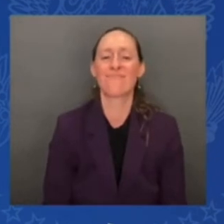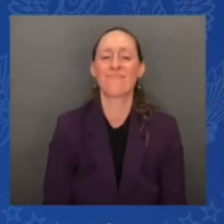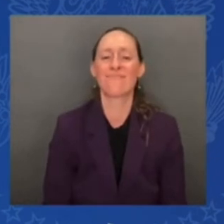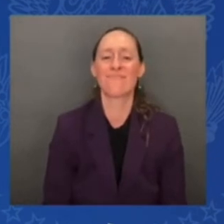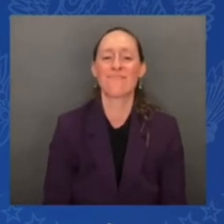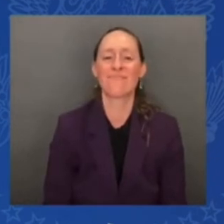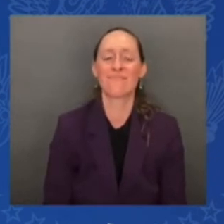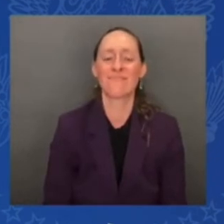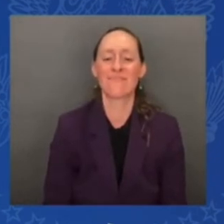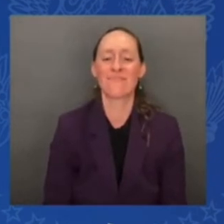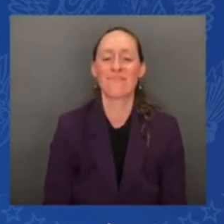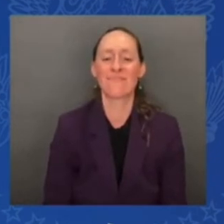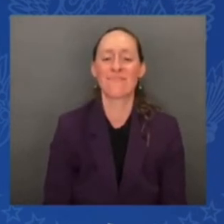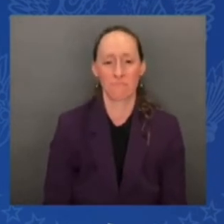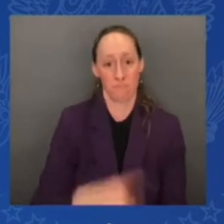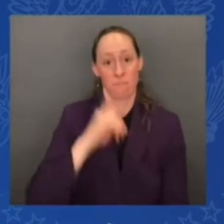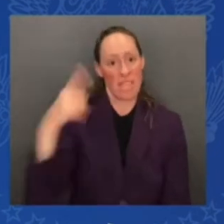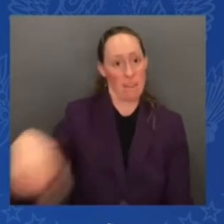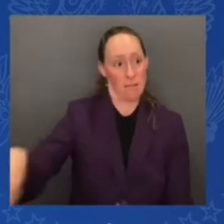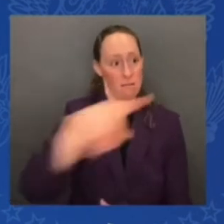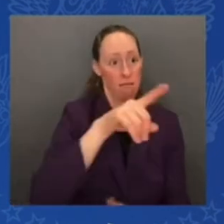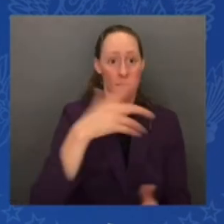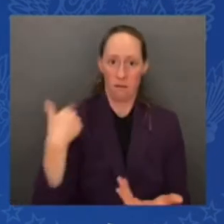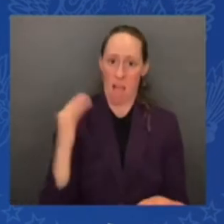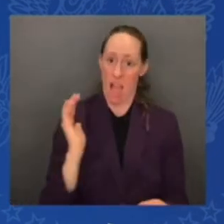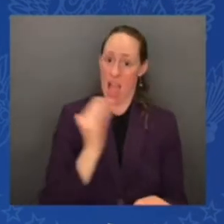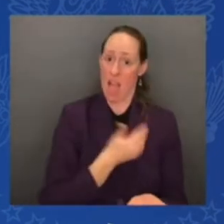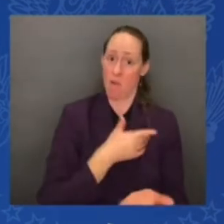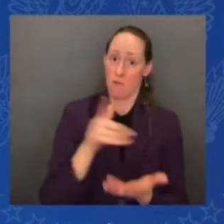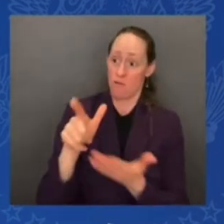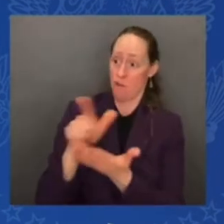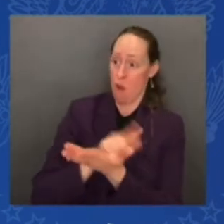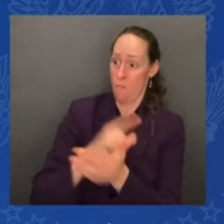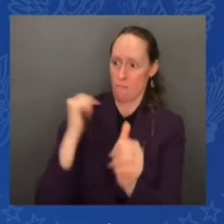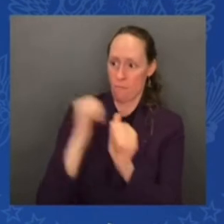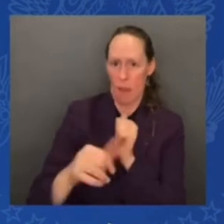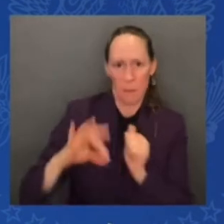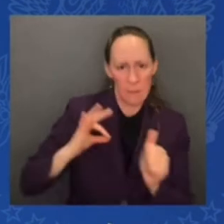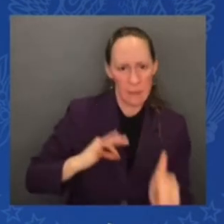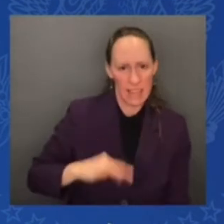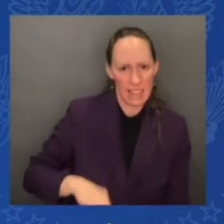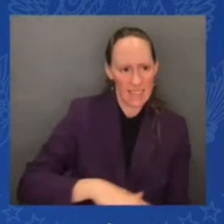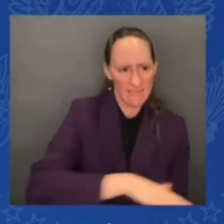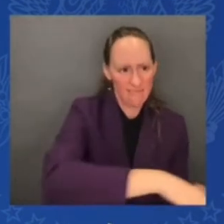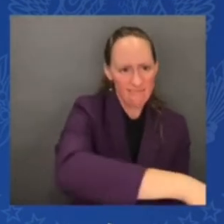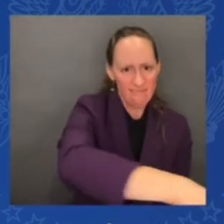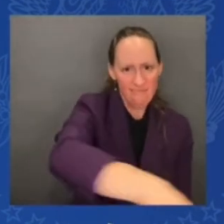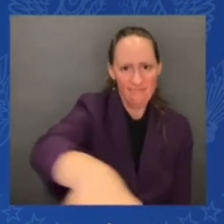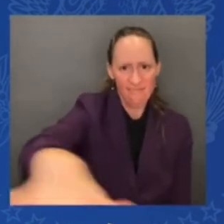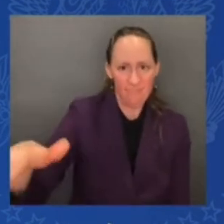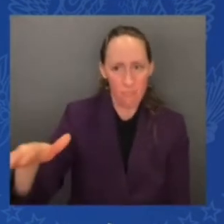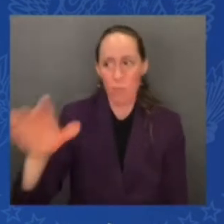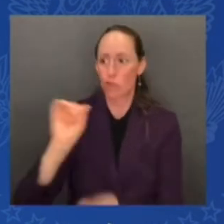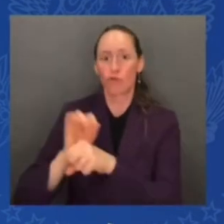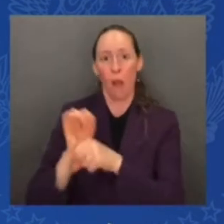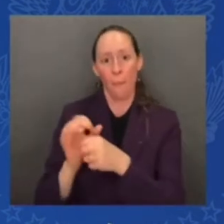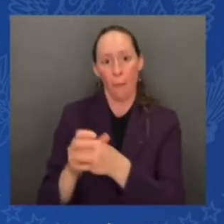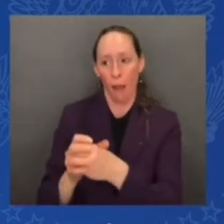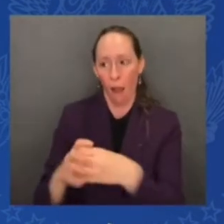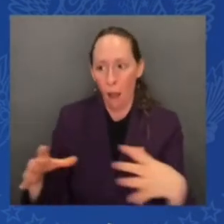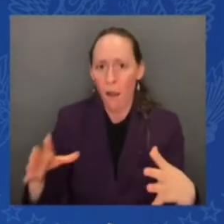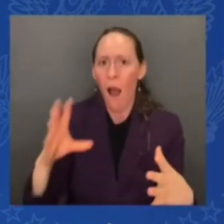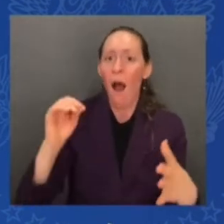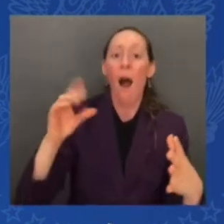and combating the existential threat of climate change ever anywhere in the world. Like I said, it's $368